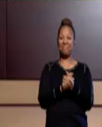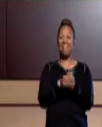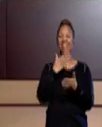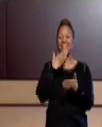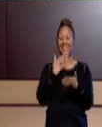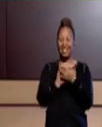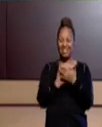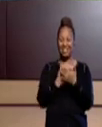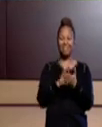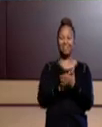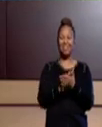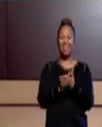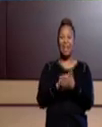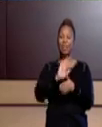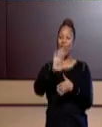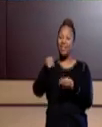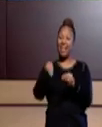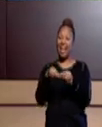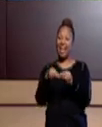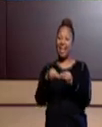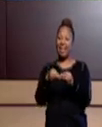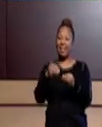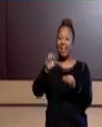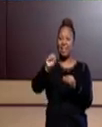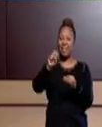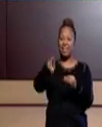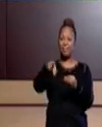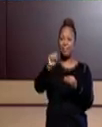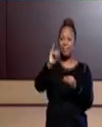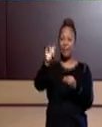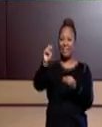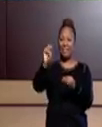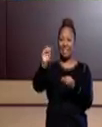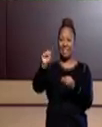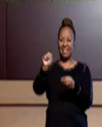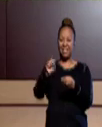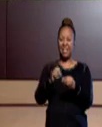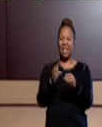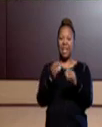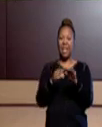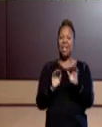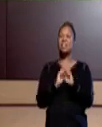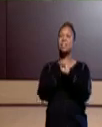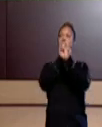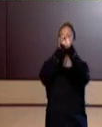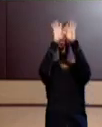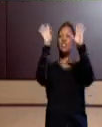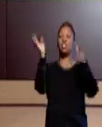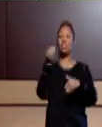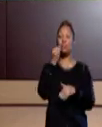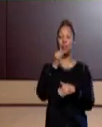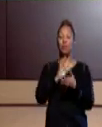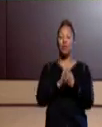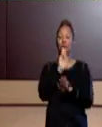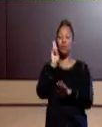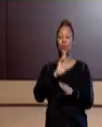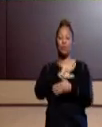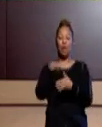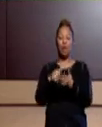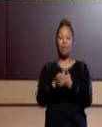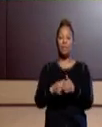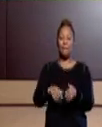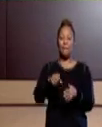good. Yeah, and you got to add spices, by the way. Come on. Spices are the magic of food, right? You can take the blandest of foods,